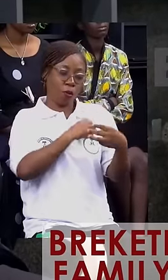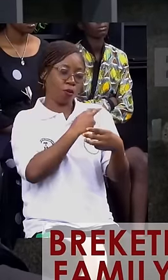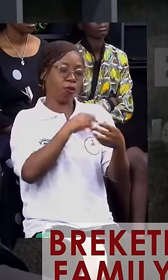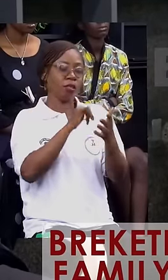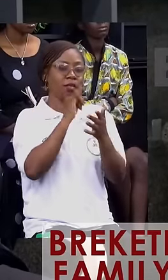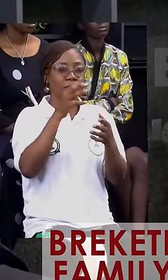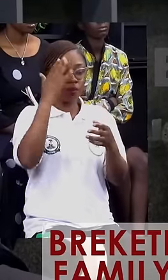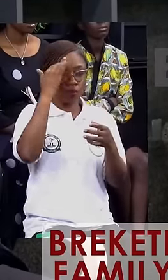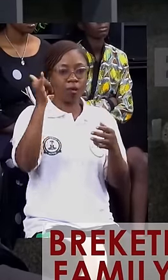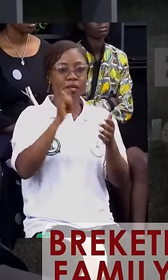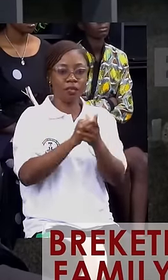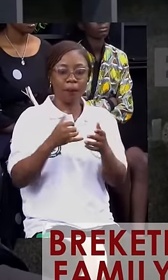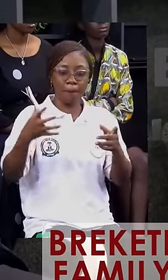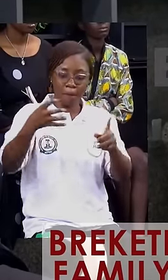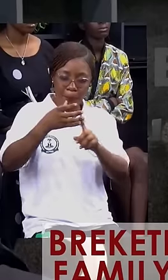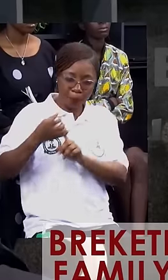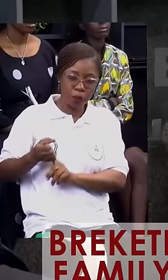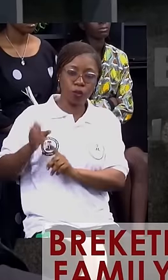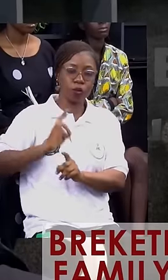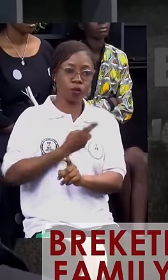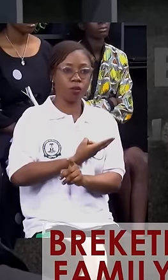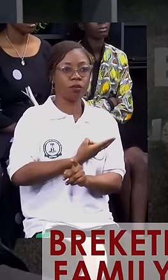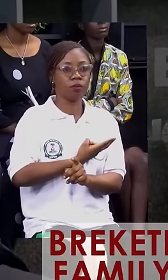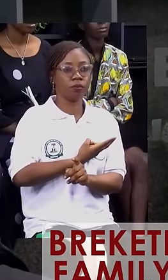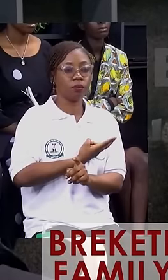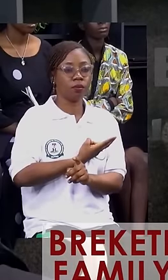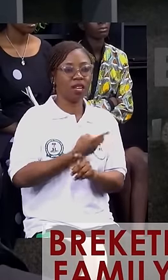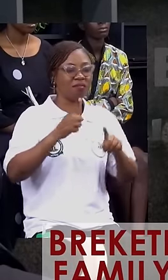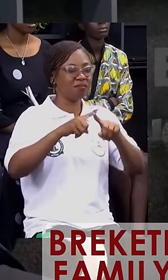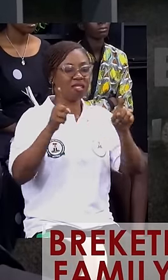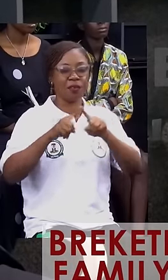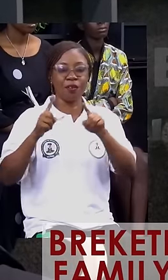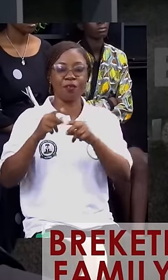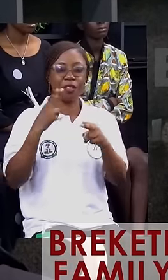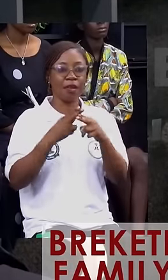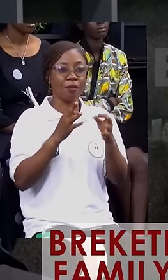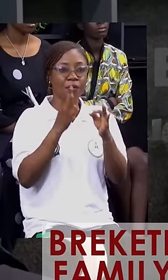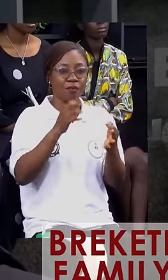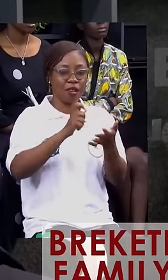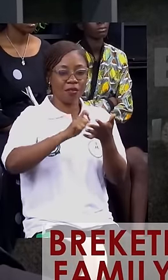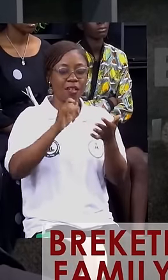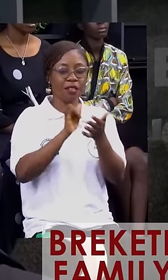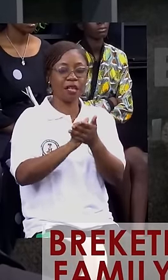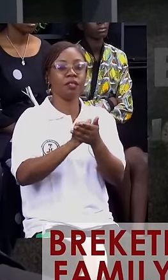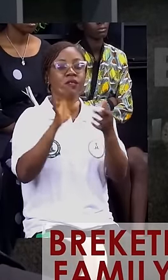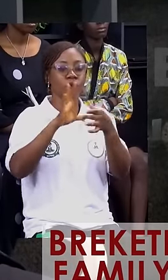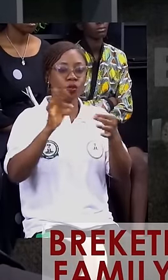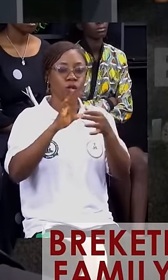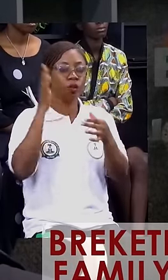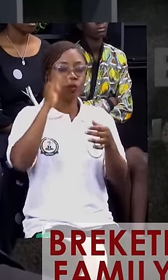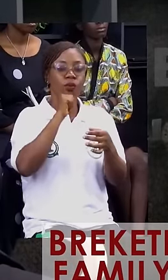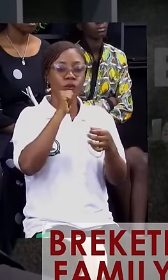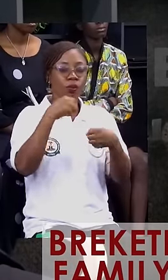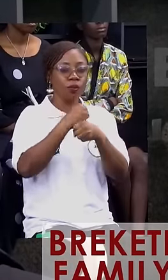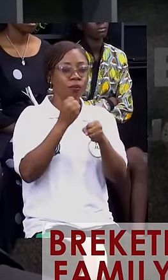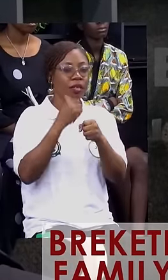one Chinedu? Who knows one Oluwatosin? Who knows one Emmanuel Melody? If they have written that story, it won't make any news. So they had to hook